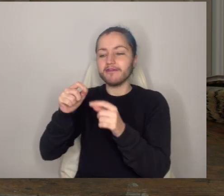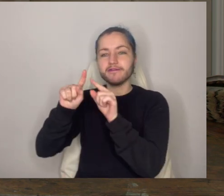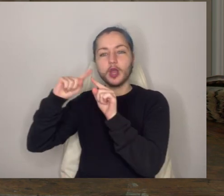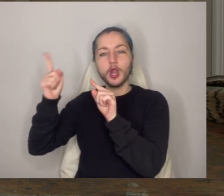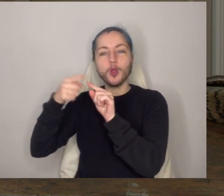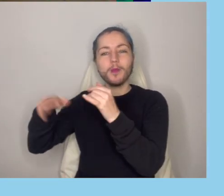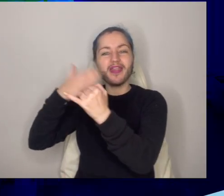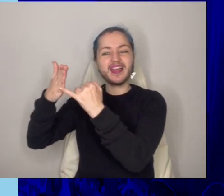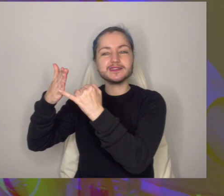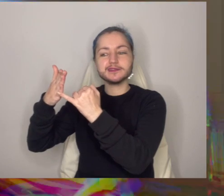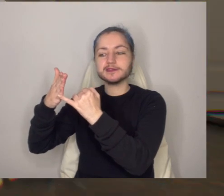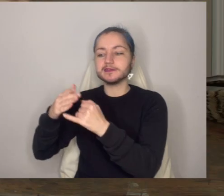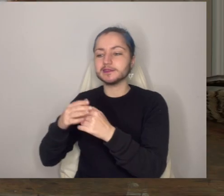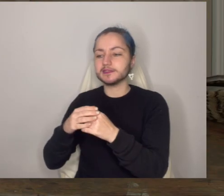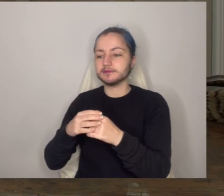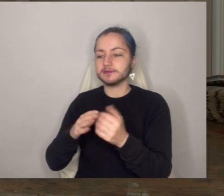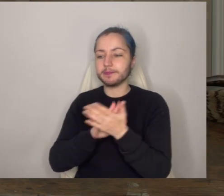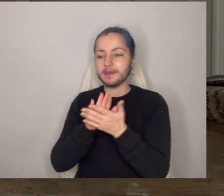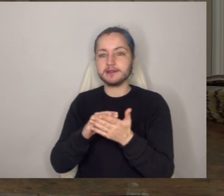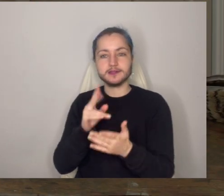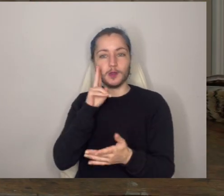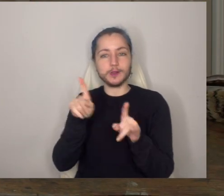And press down to make it really secure.